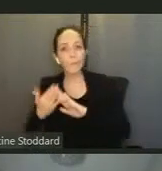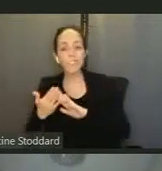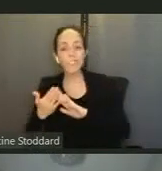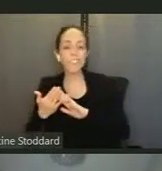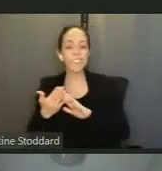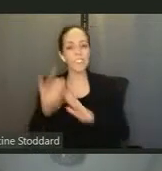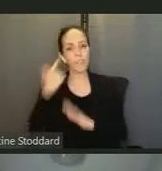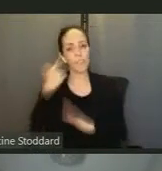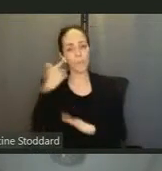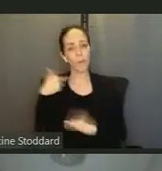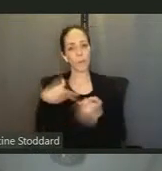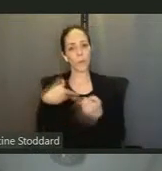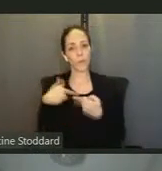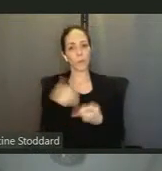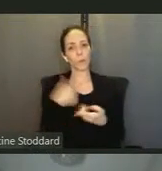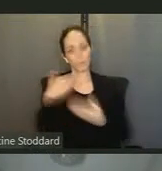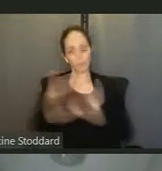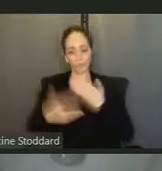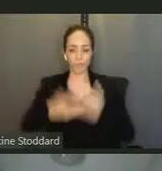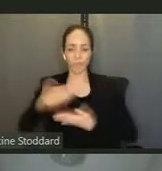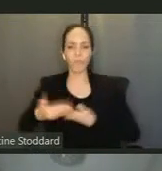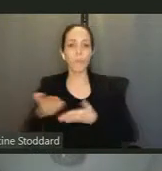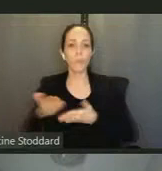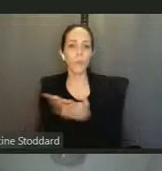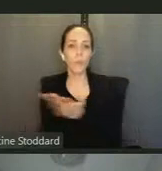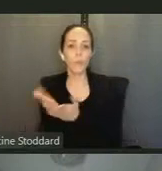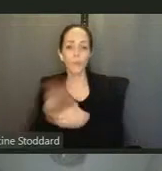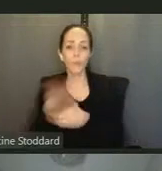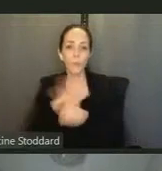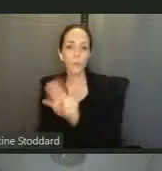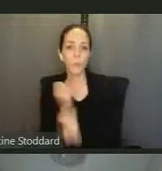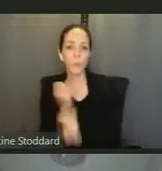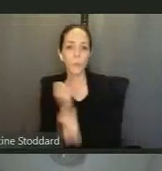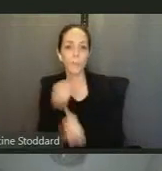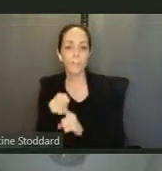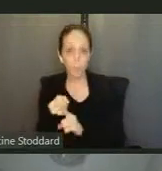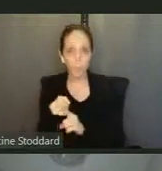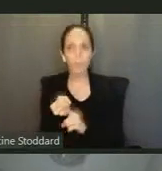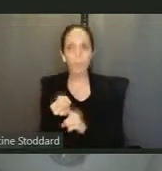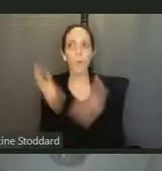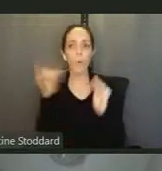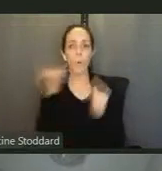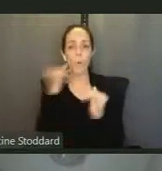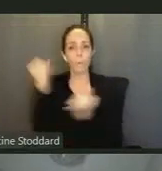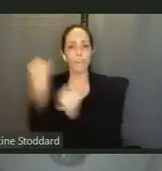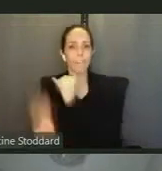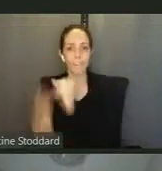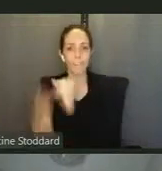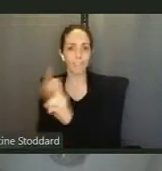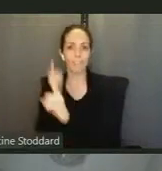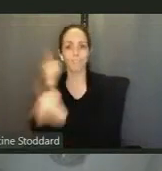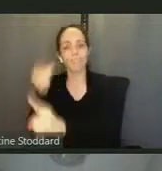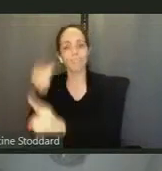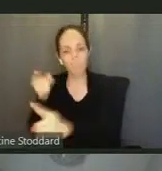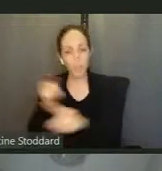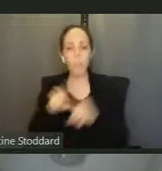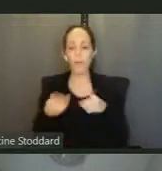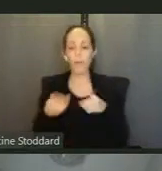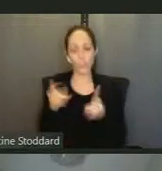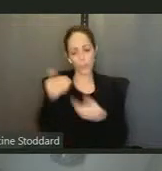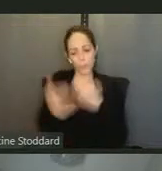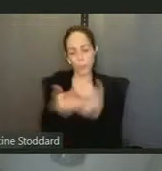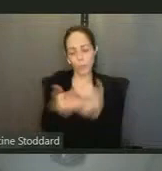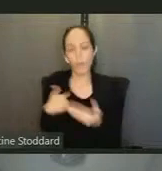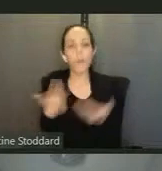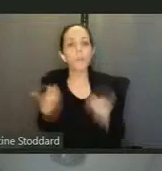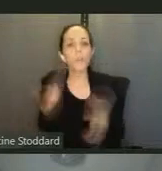we move through this pandemic and we seek to get to the end of it, that we do so, that we don't leave anyone behind, that we